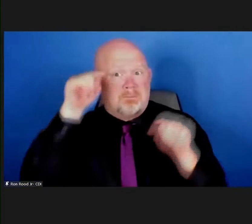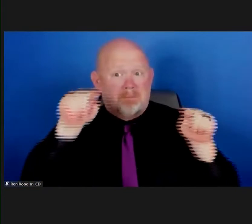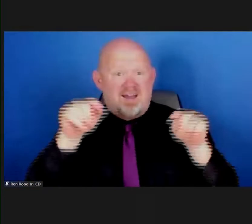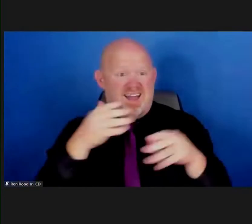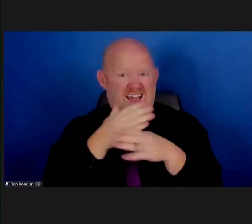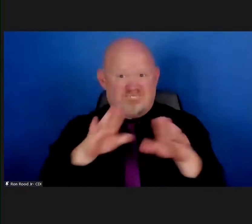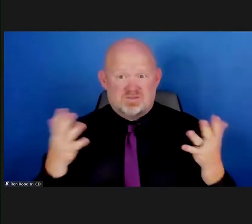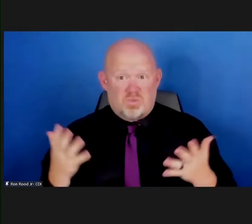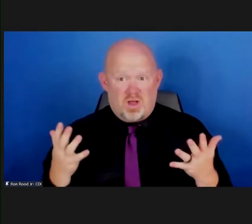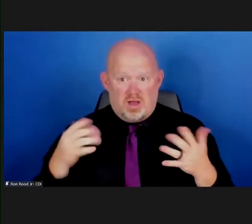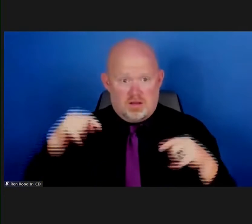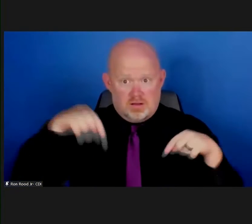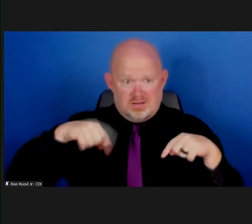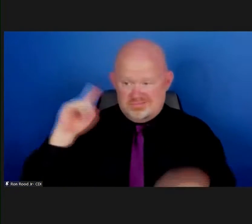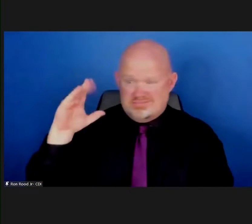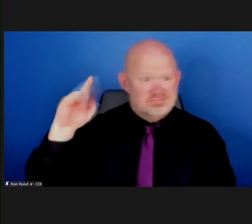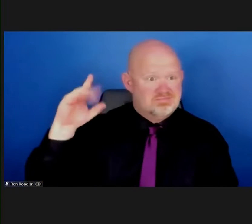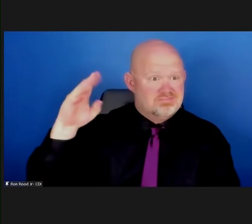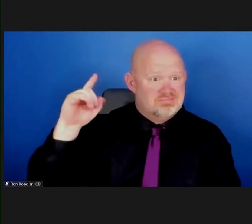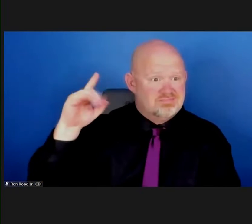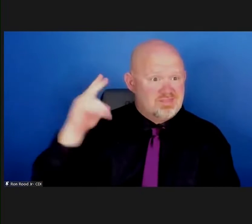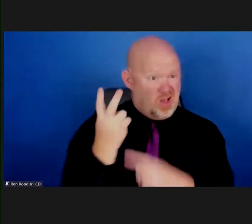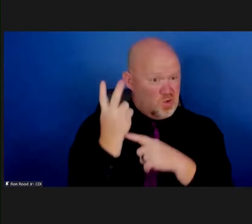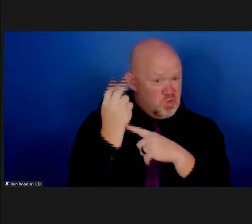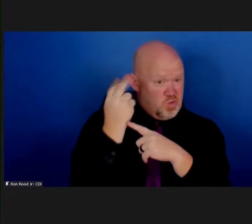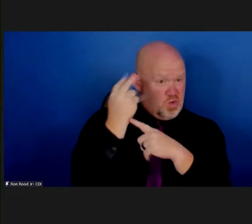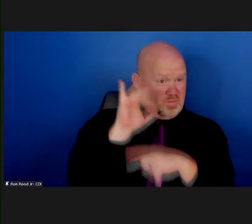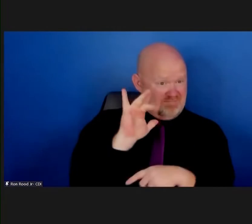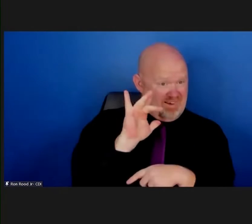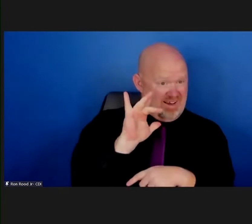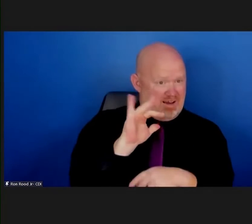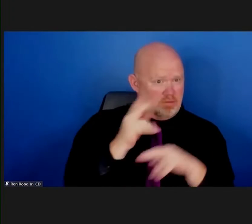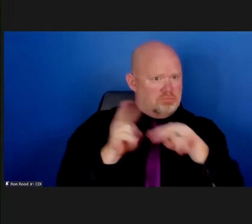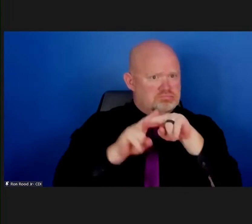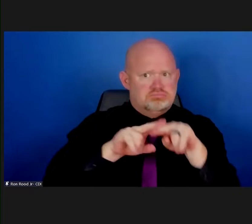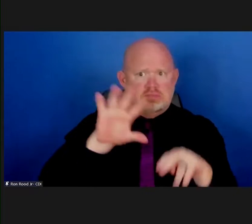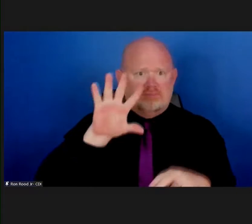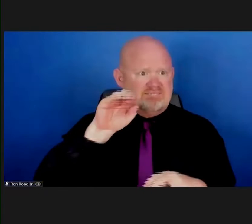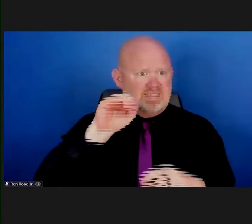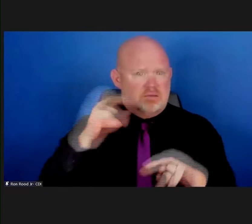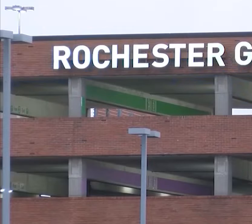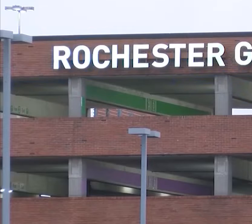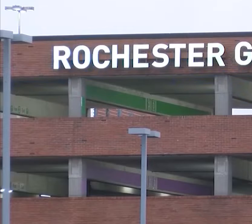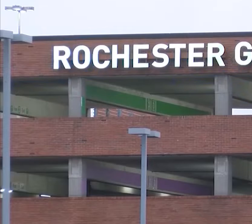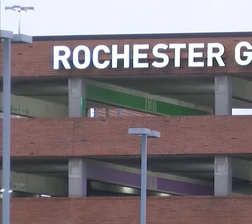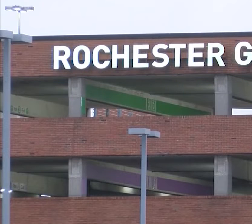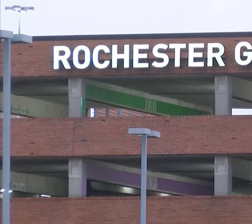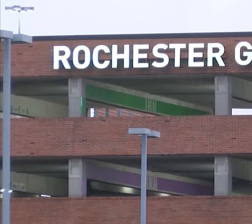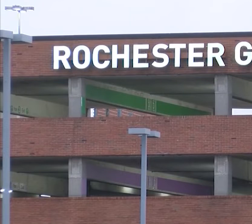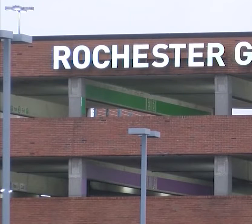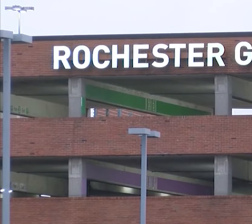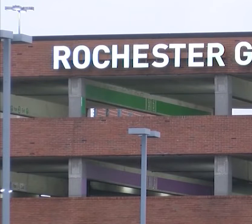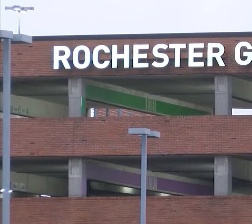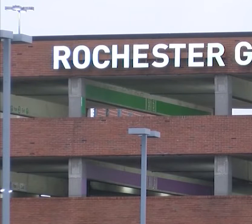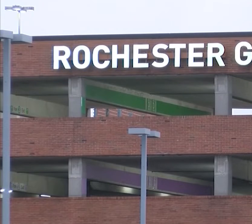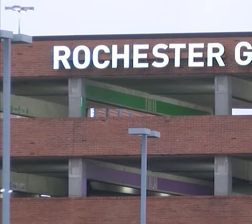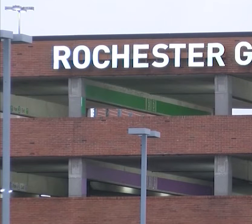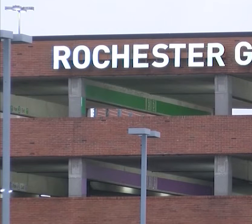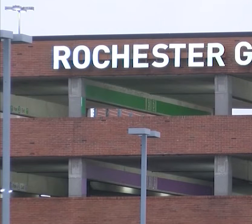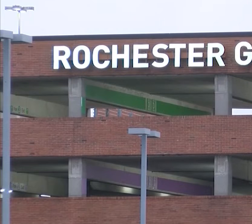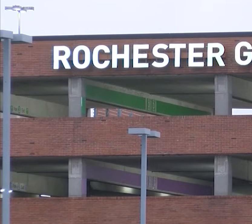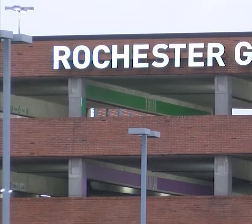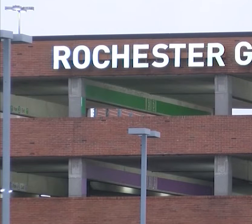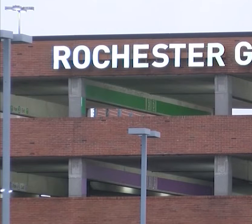patients. And at Highland, on any given day, it's over 30 patients. Officials recognize emergency